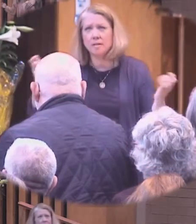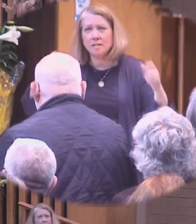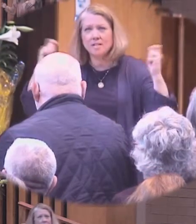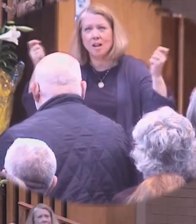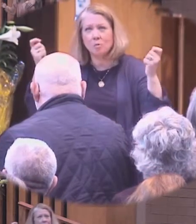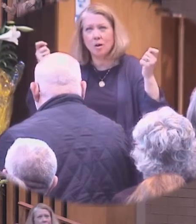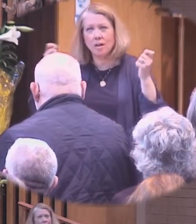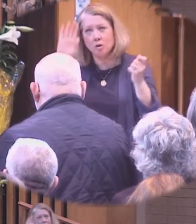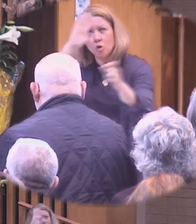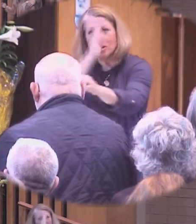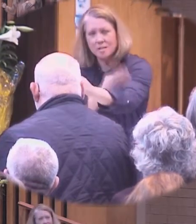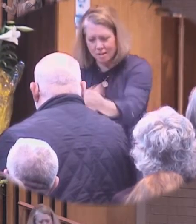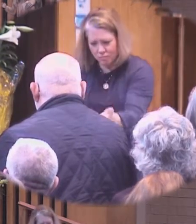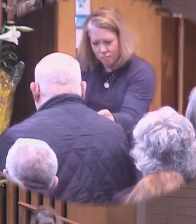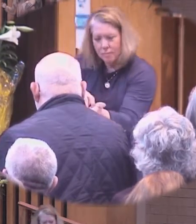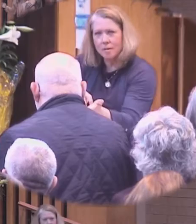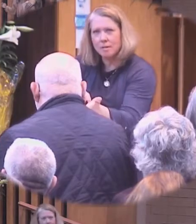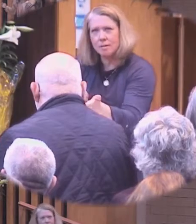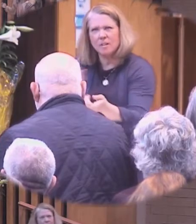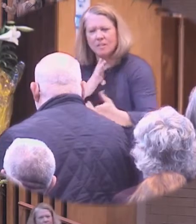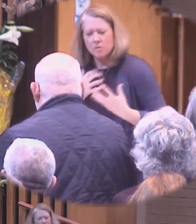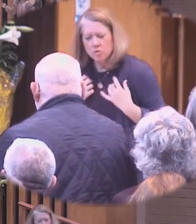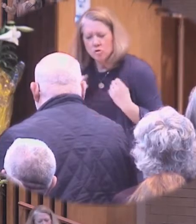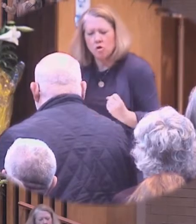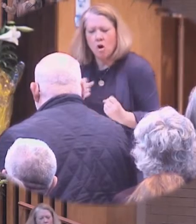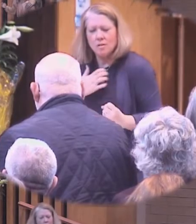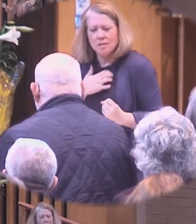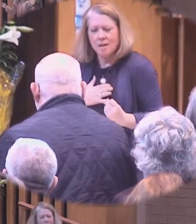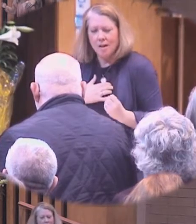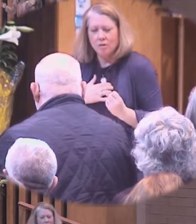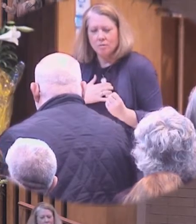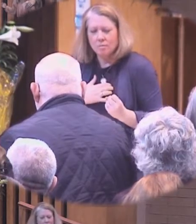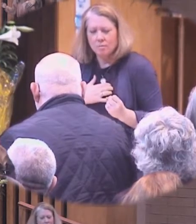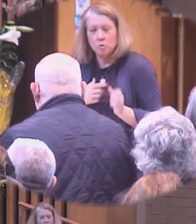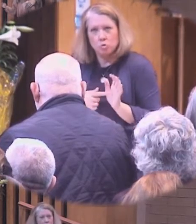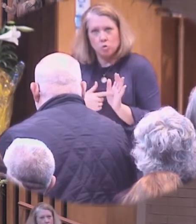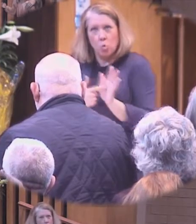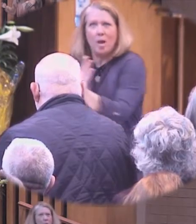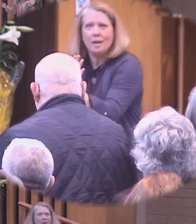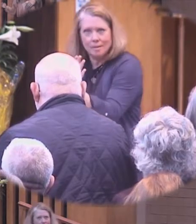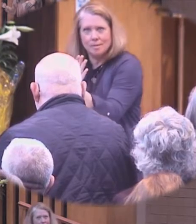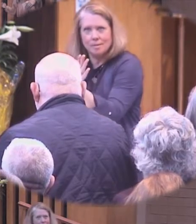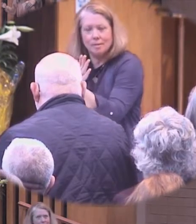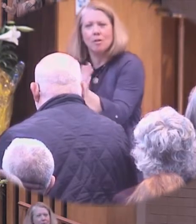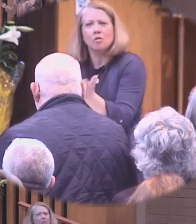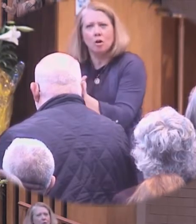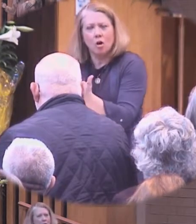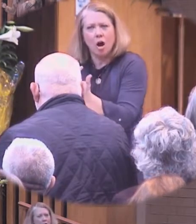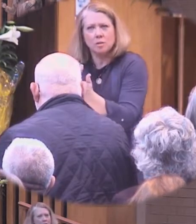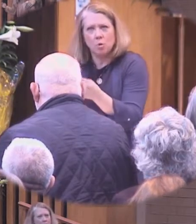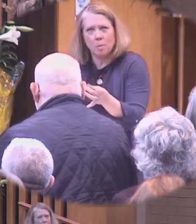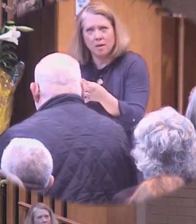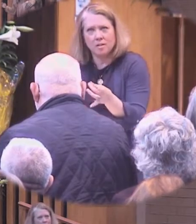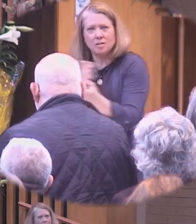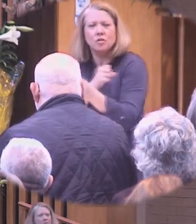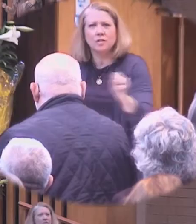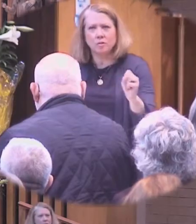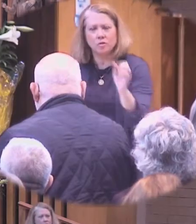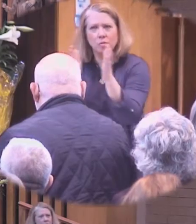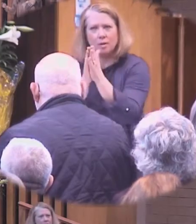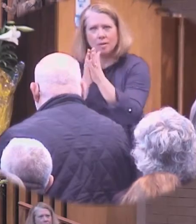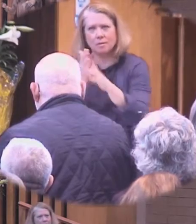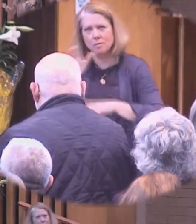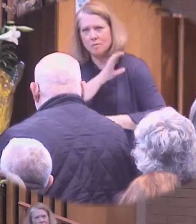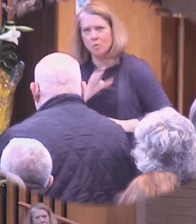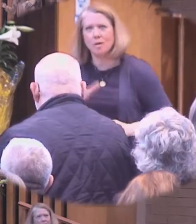Son, strengthen our desire to be good and faithful witnesses of the gospel message of salvation. This we ask